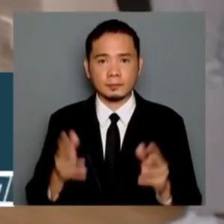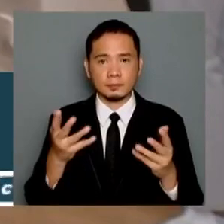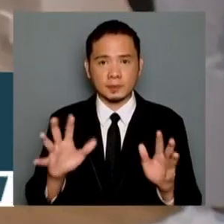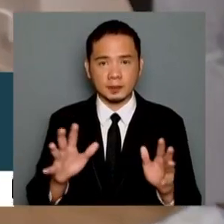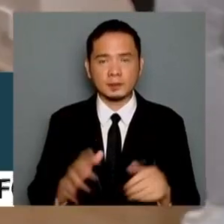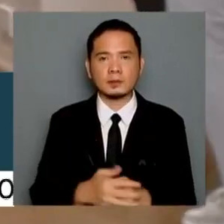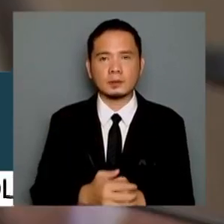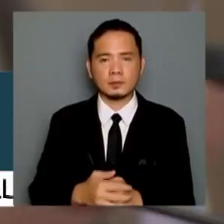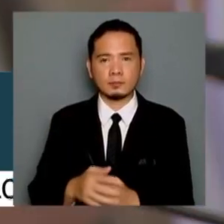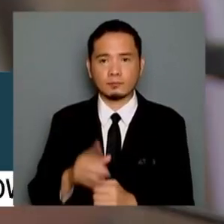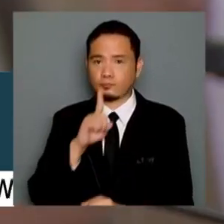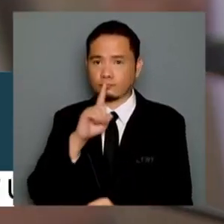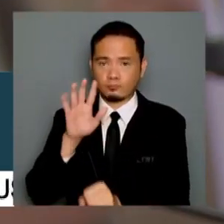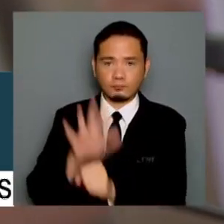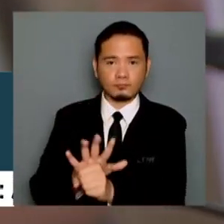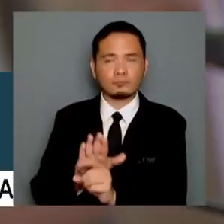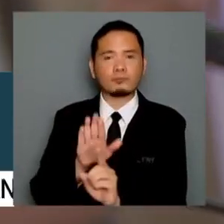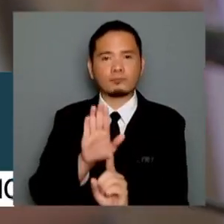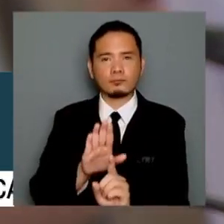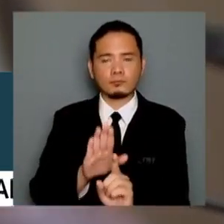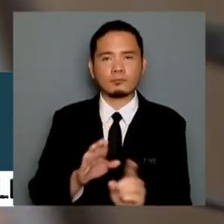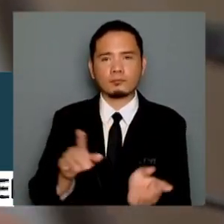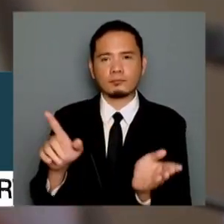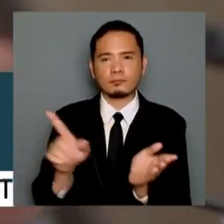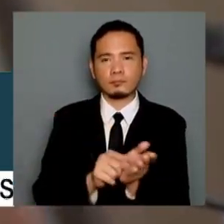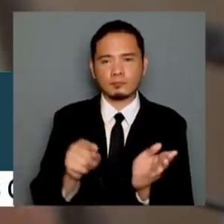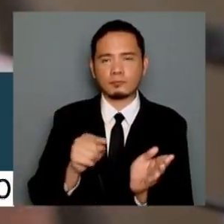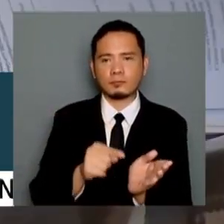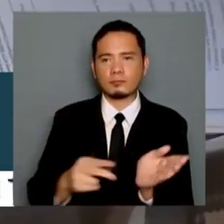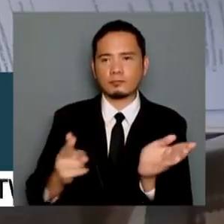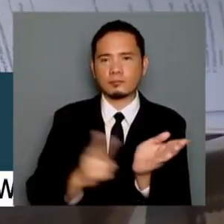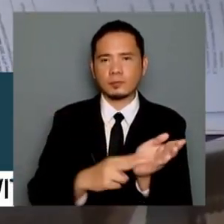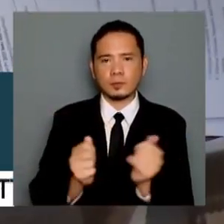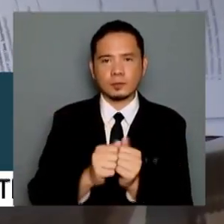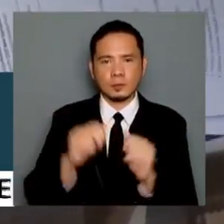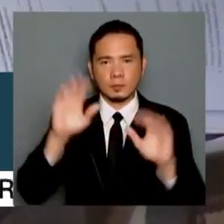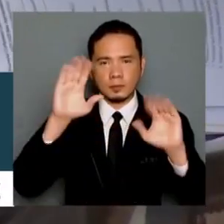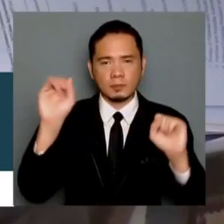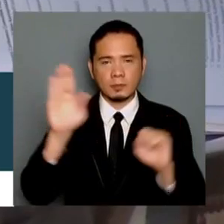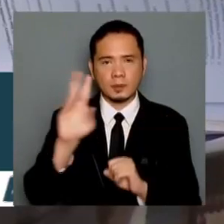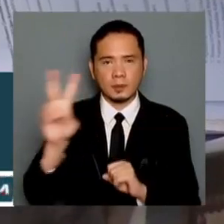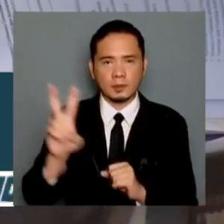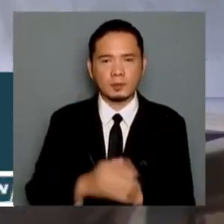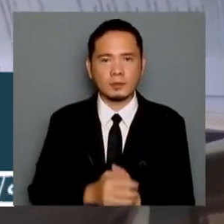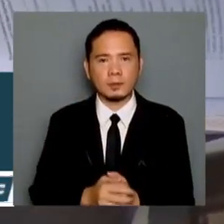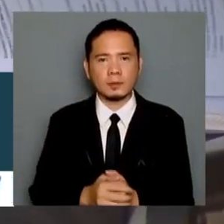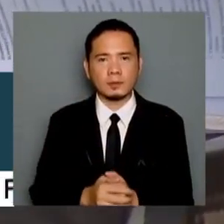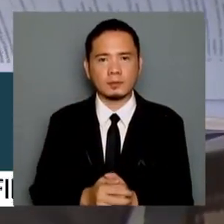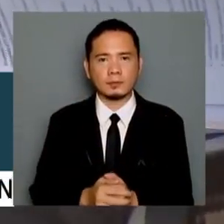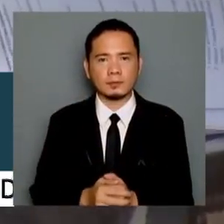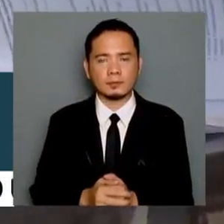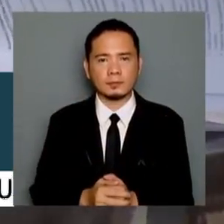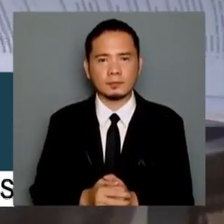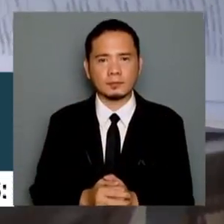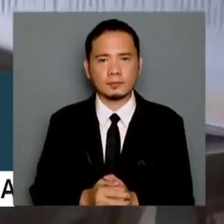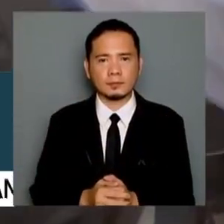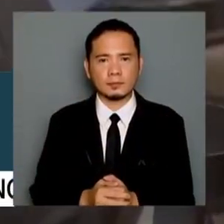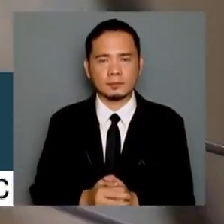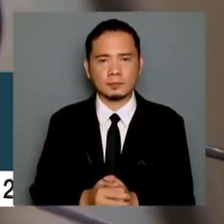the president's signature. Of course, printing takes a few weeks, roughly around 2 weeks, because of the